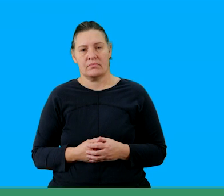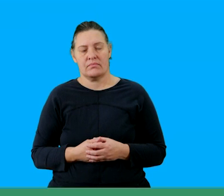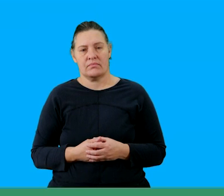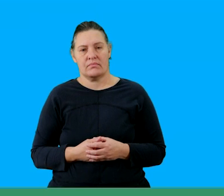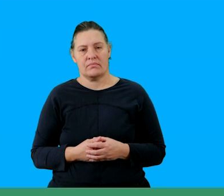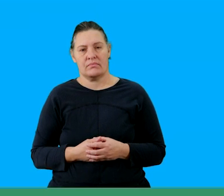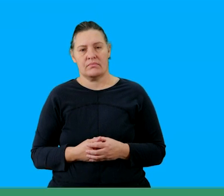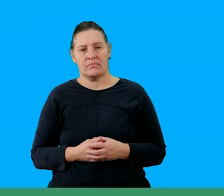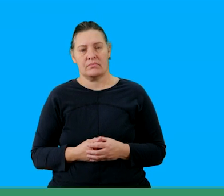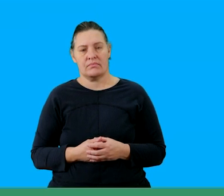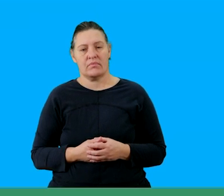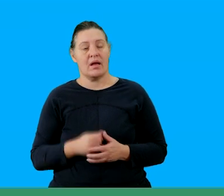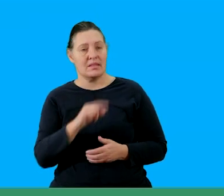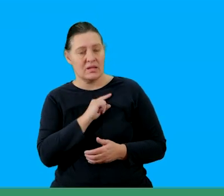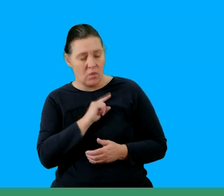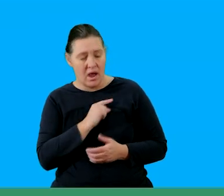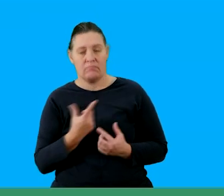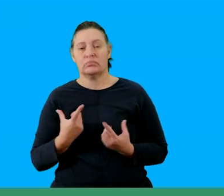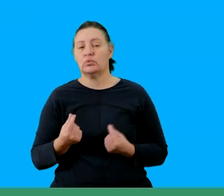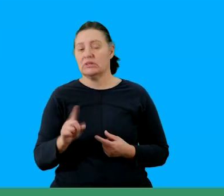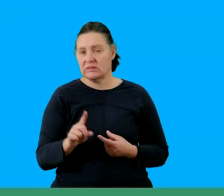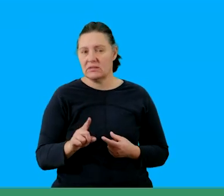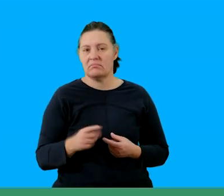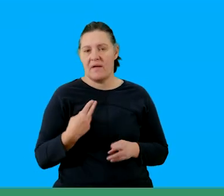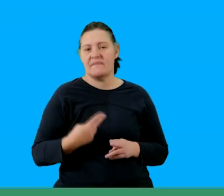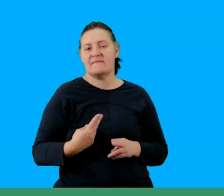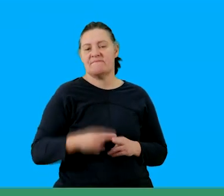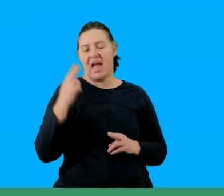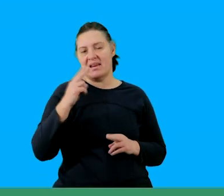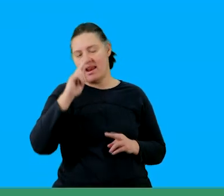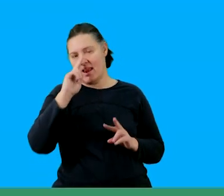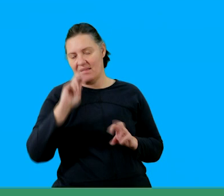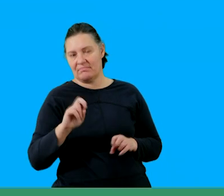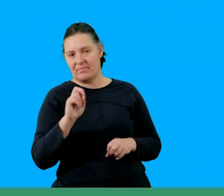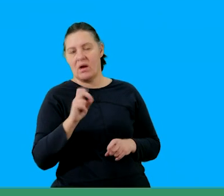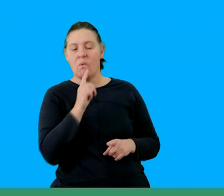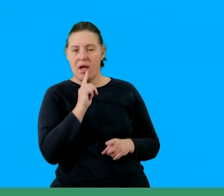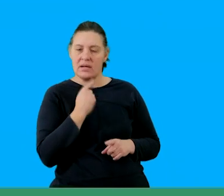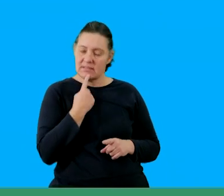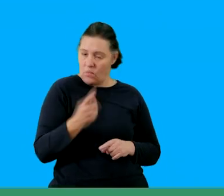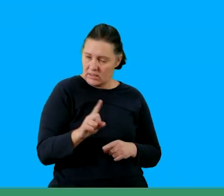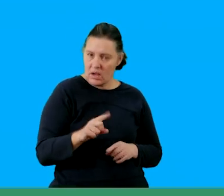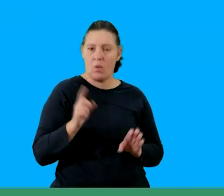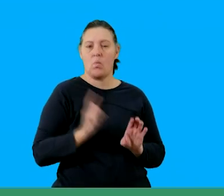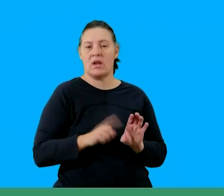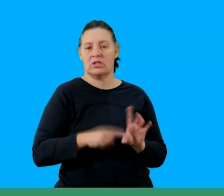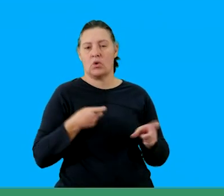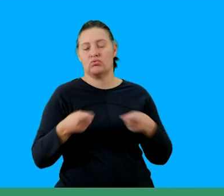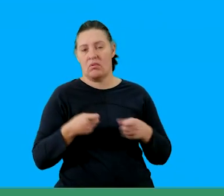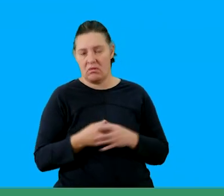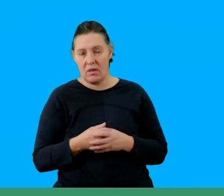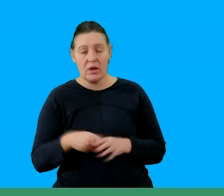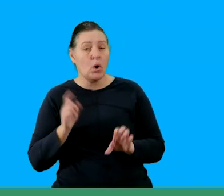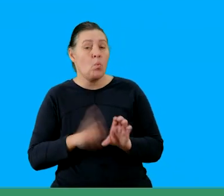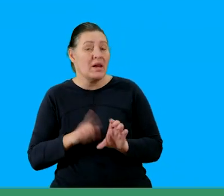The business is done making the product. Hence, now they do what? They do the final inspection, which we call quality